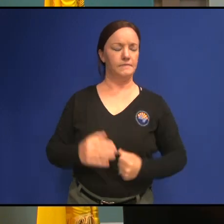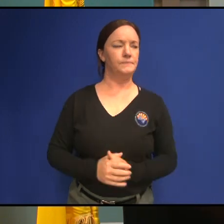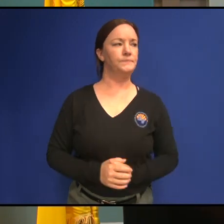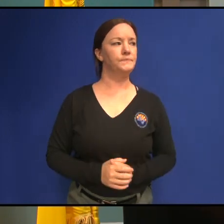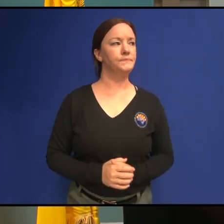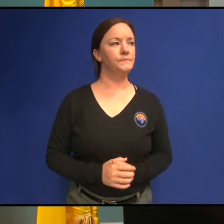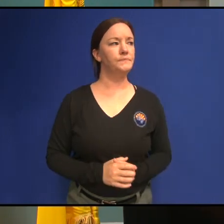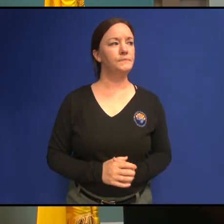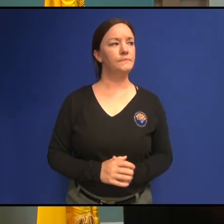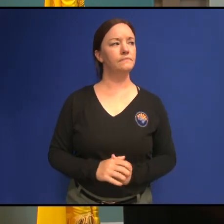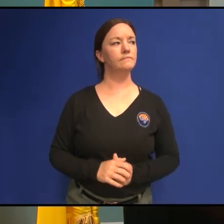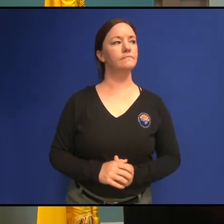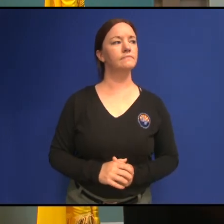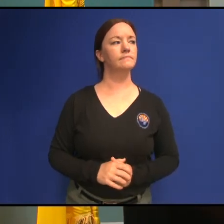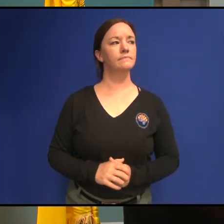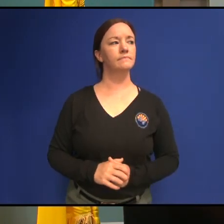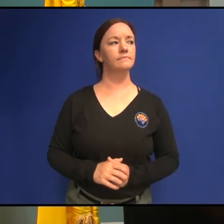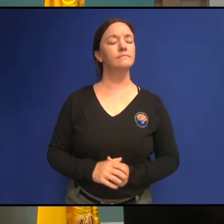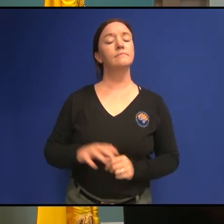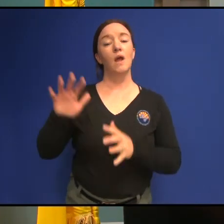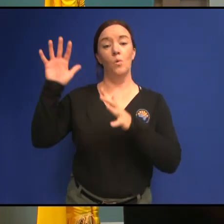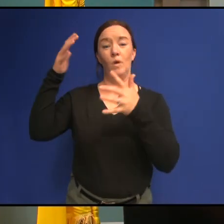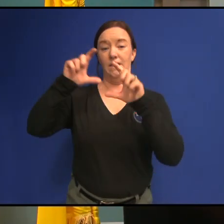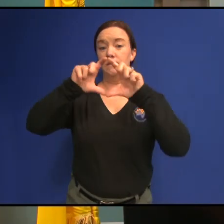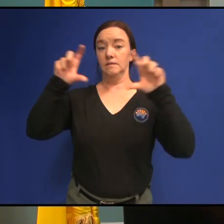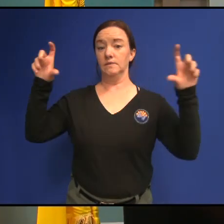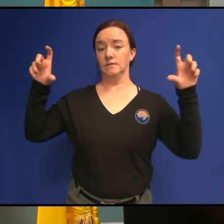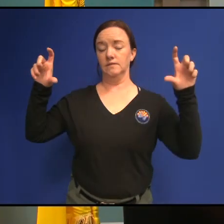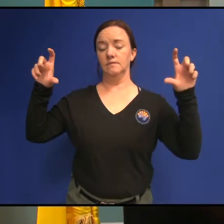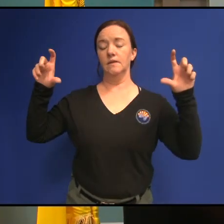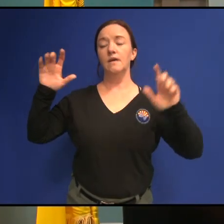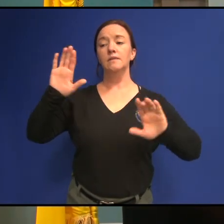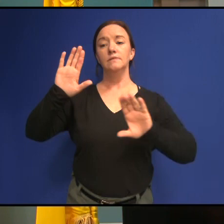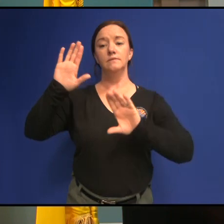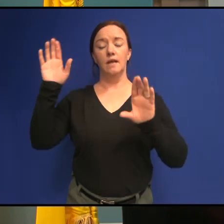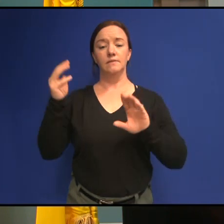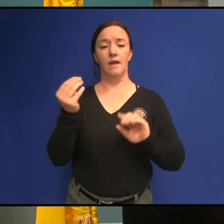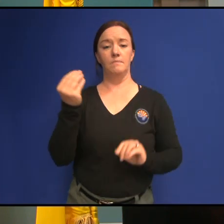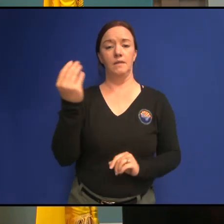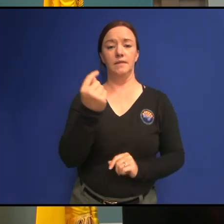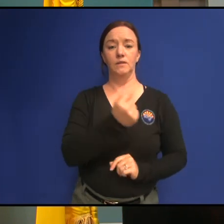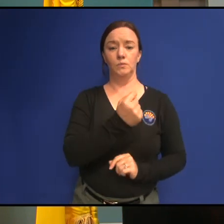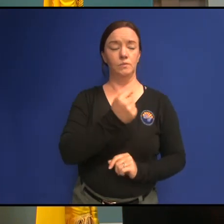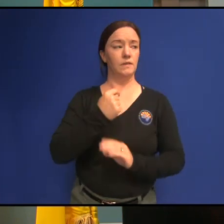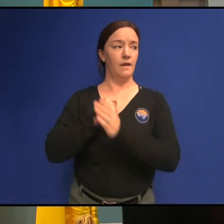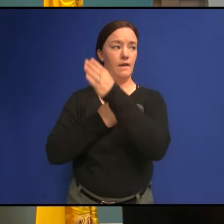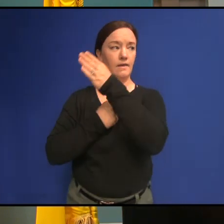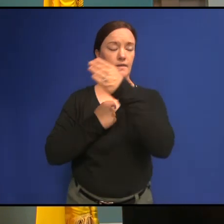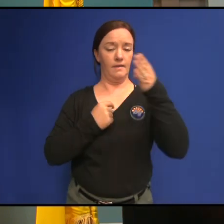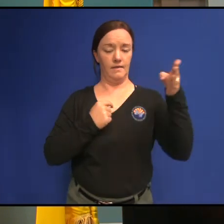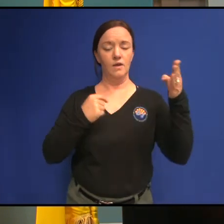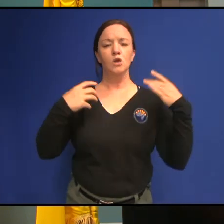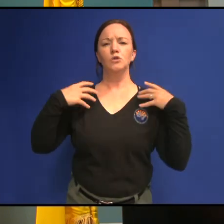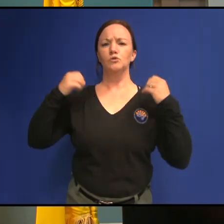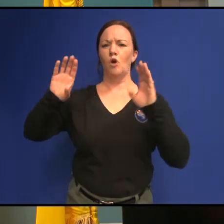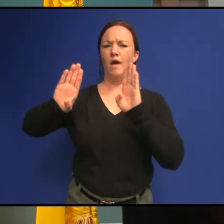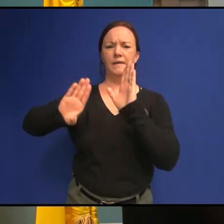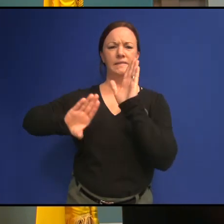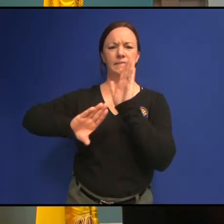is winds, and the thing to point out, these are wind gusts, is Sunday, Monday, and Tuesday. Look at those. You have your strongest peaks,